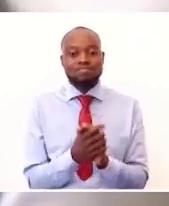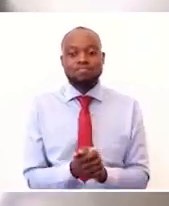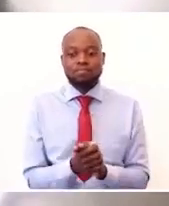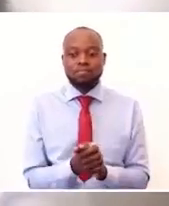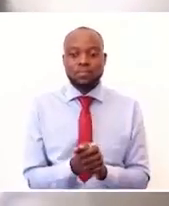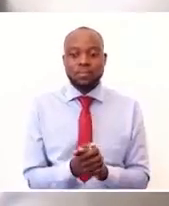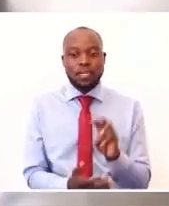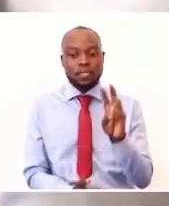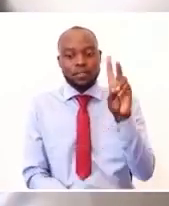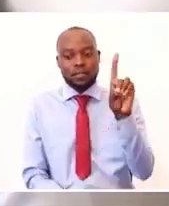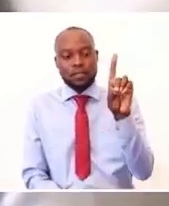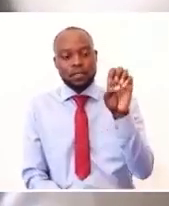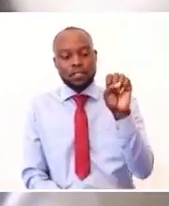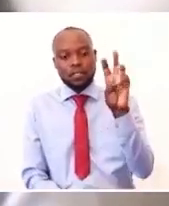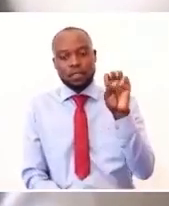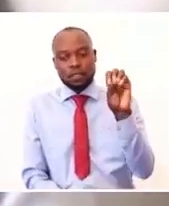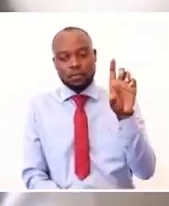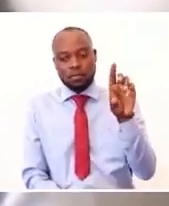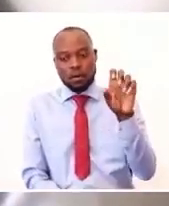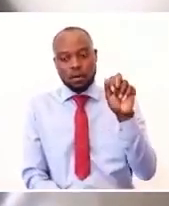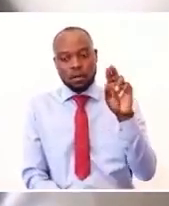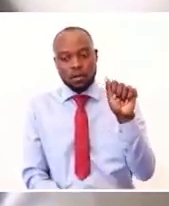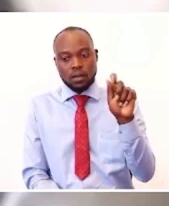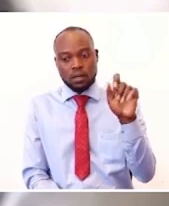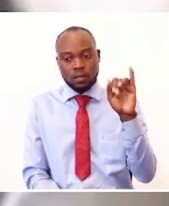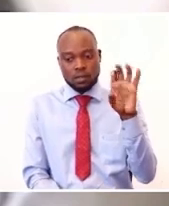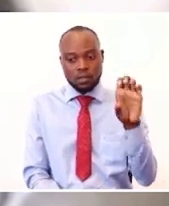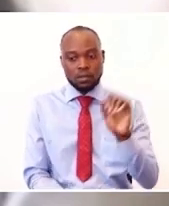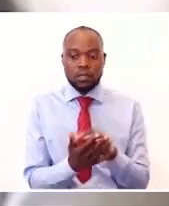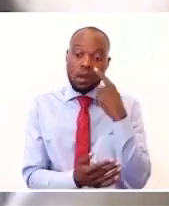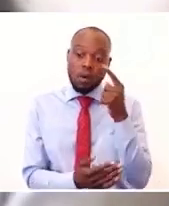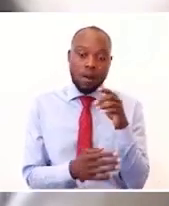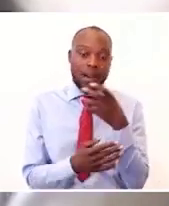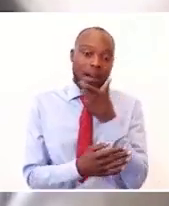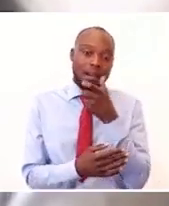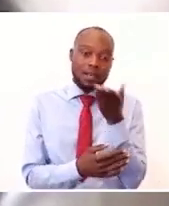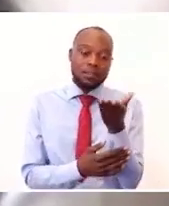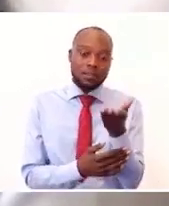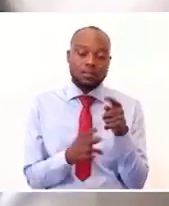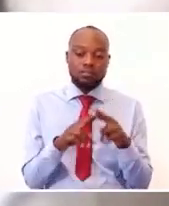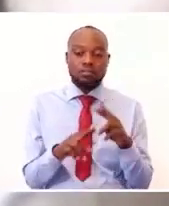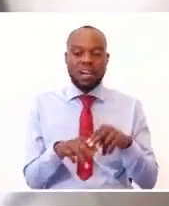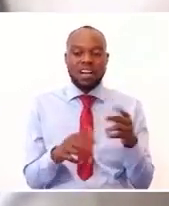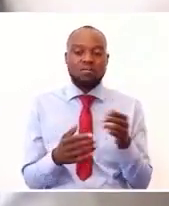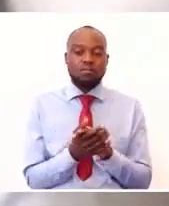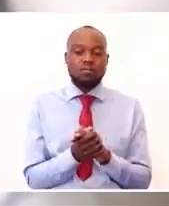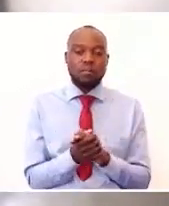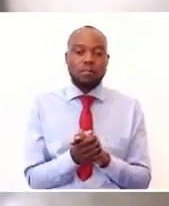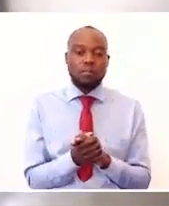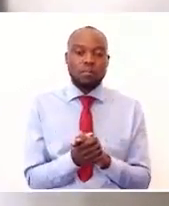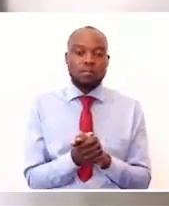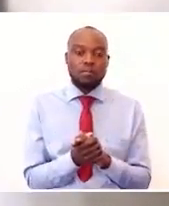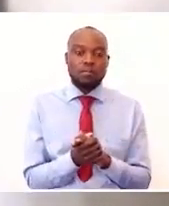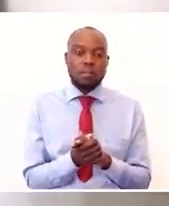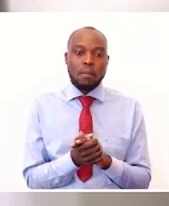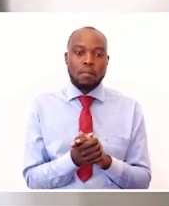and are inclusive as well. And this is because not only do I look at issues around debt and illicit financial flows, but I look at them from a human rights